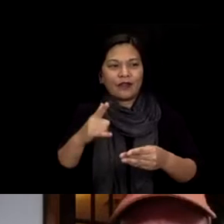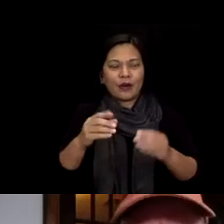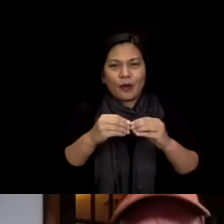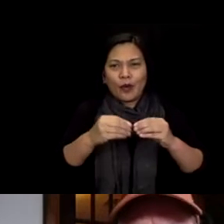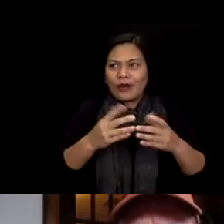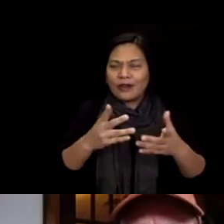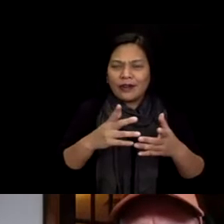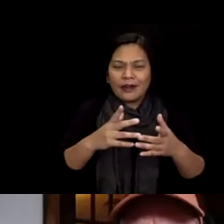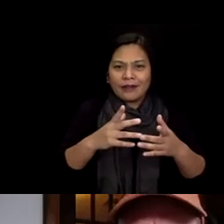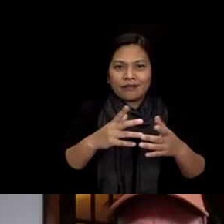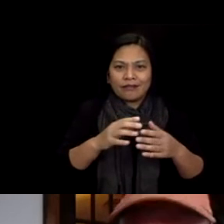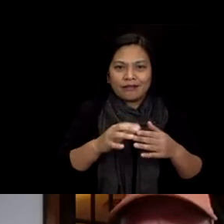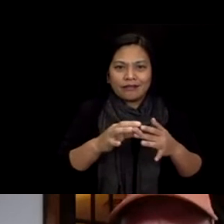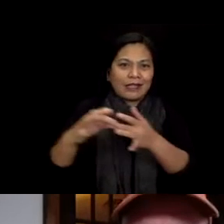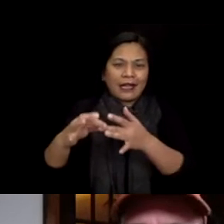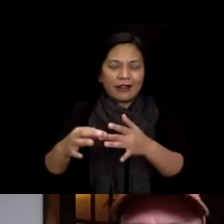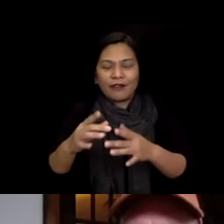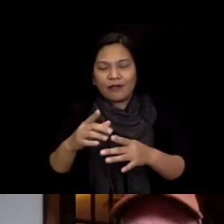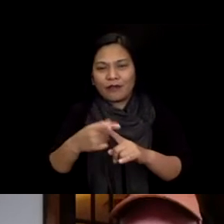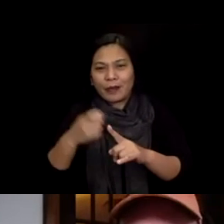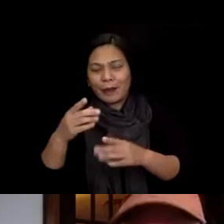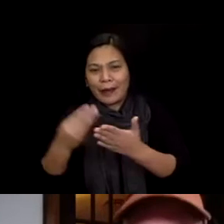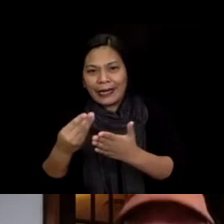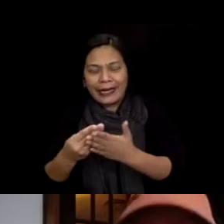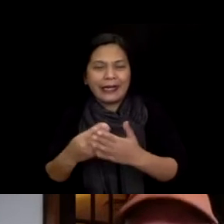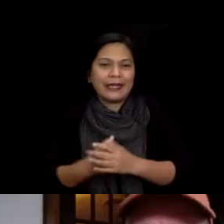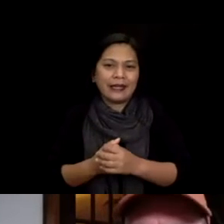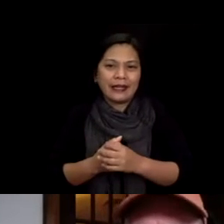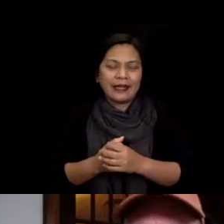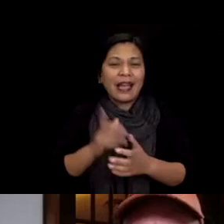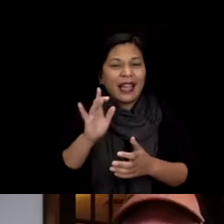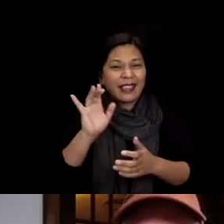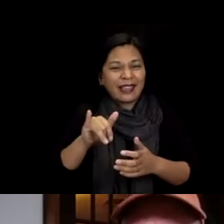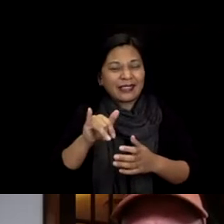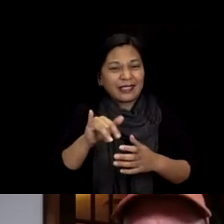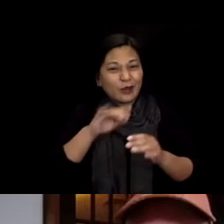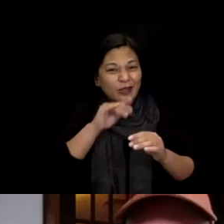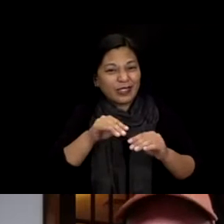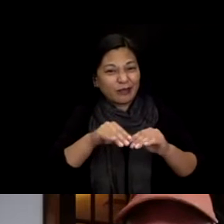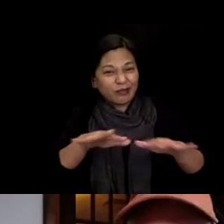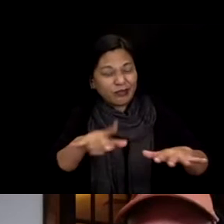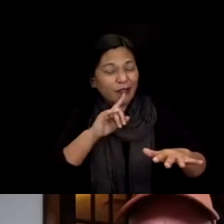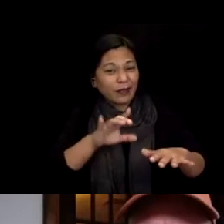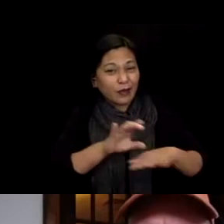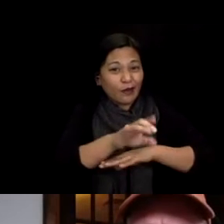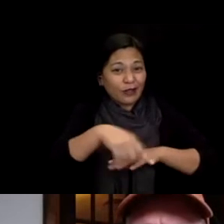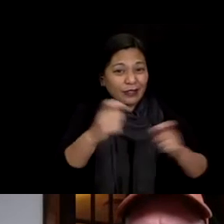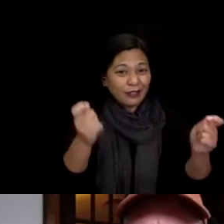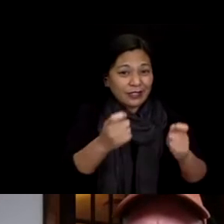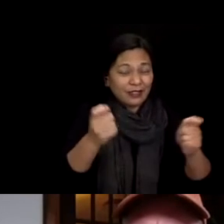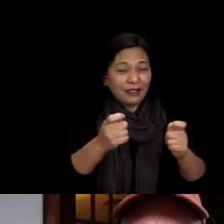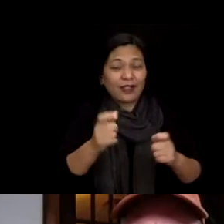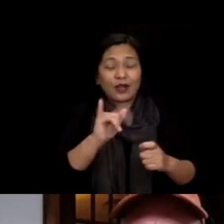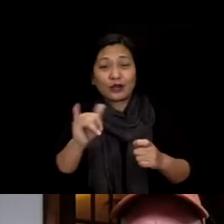plagues. I'm using that word intentionally. These are some plagues that are forced onto festivals and exhibitors